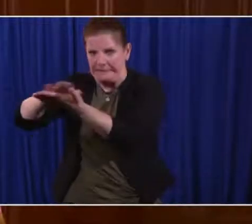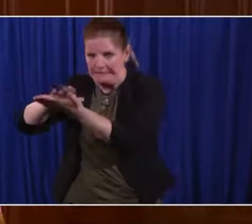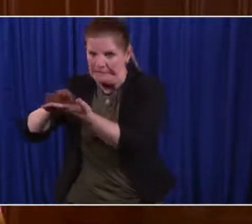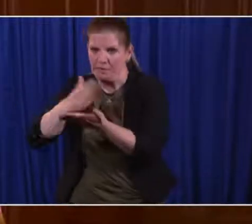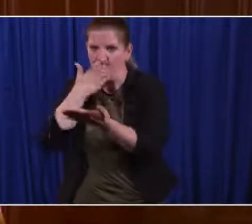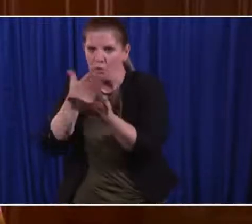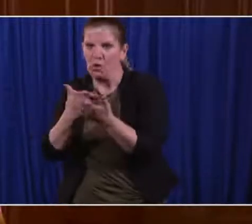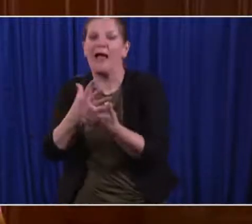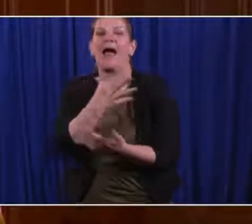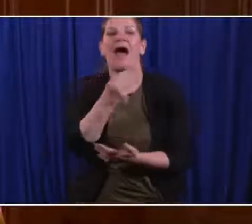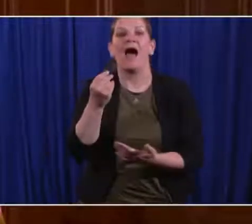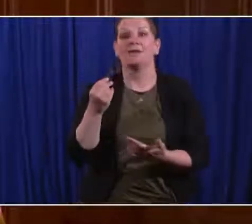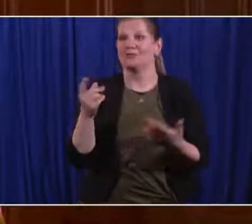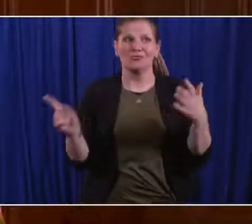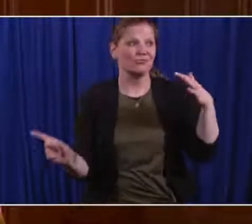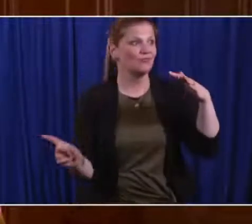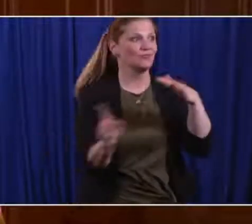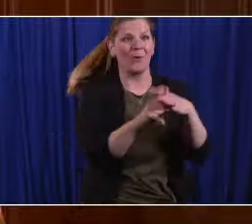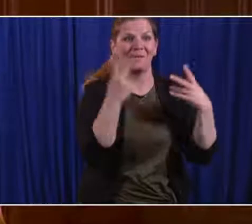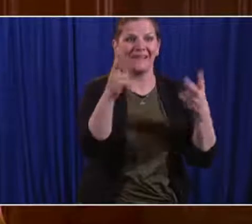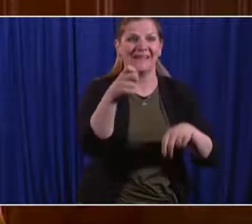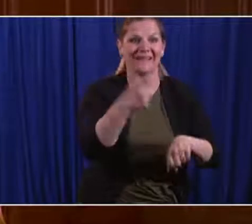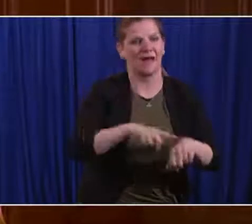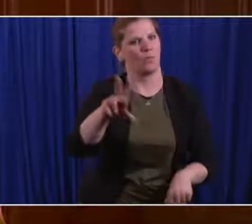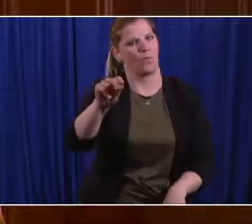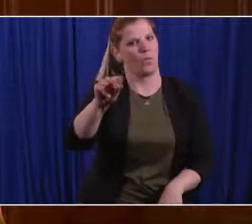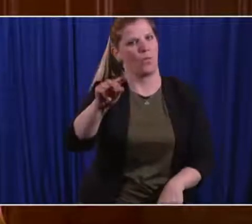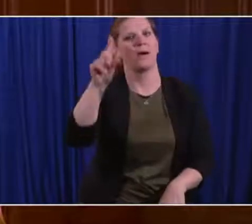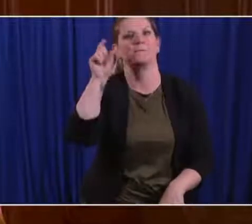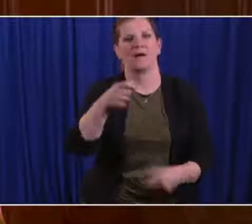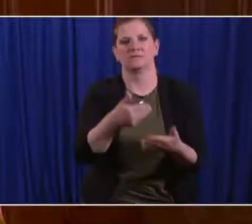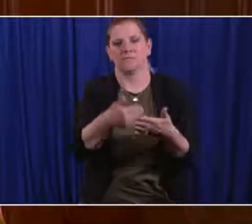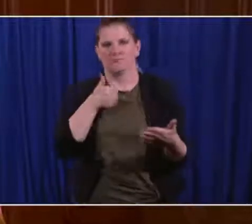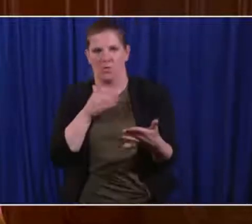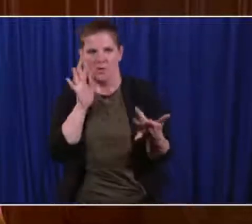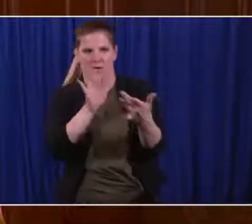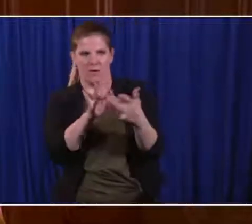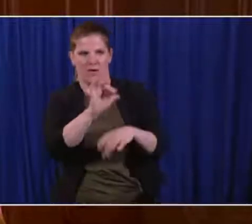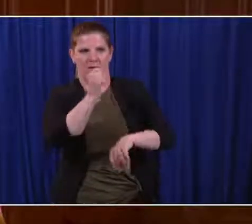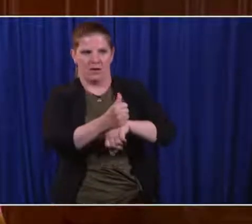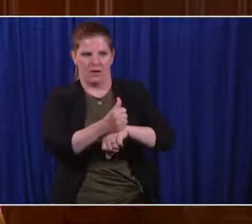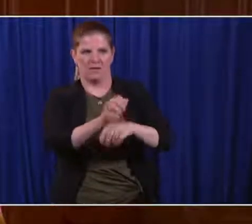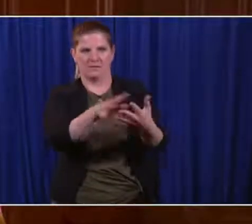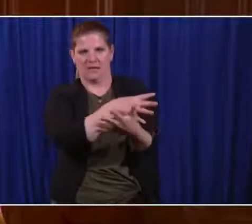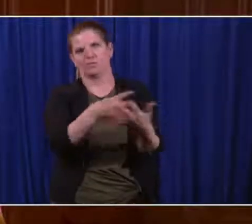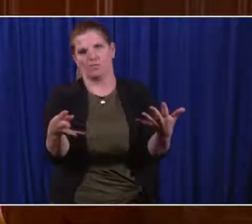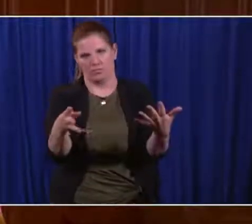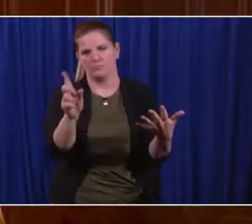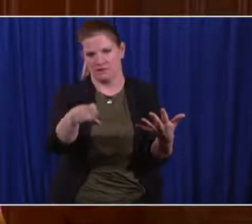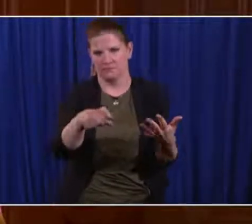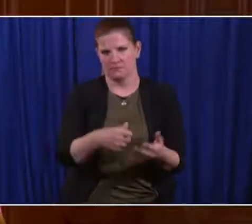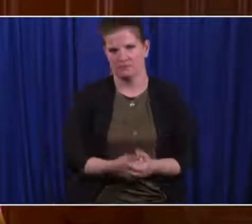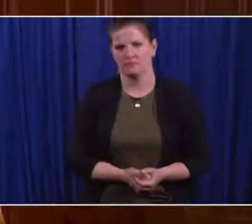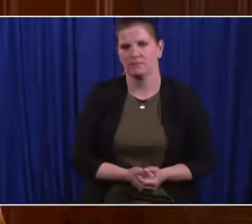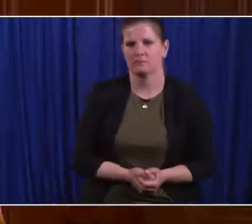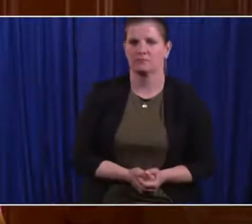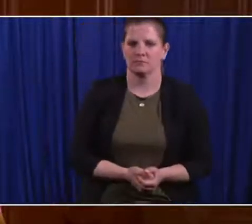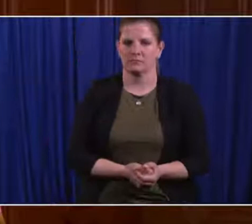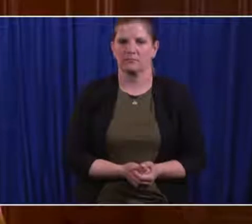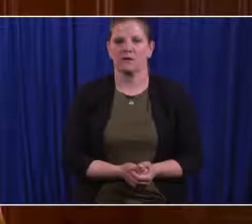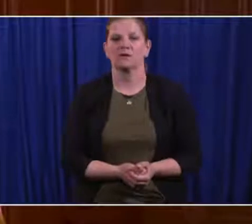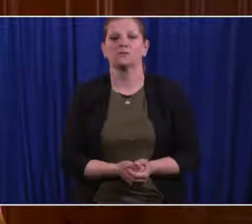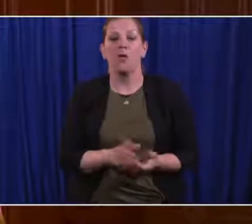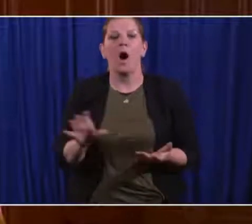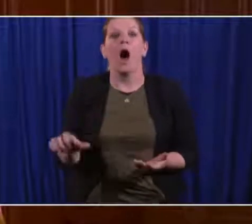in advance. Here are the changes, the big changes to support visitation in a